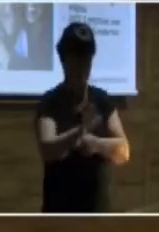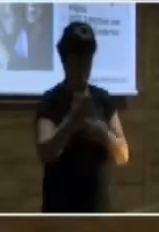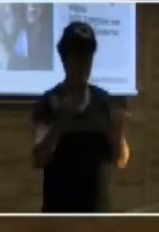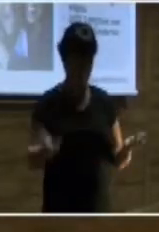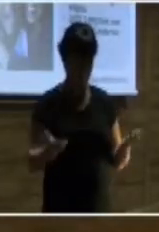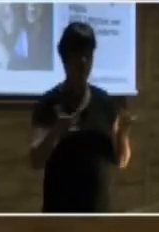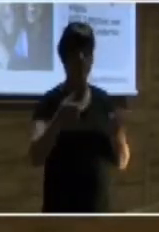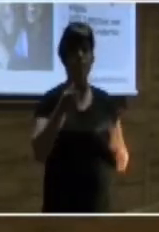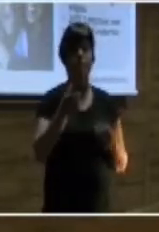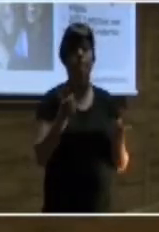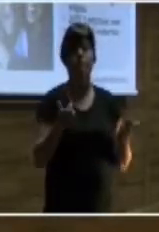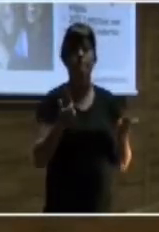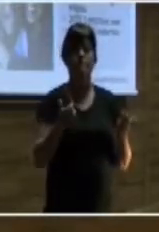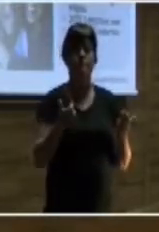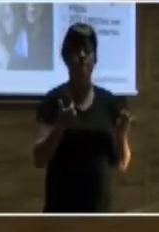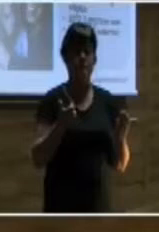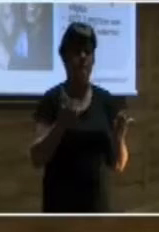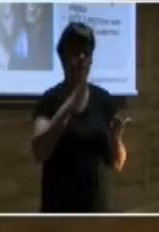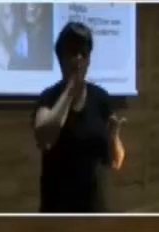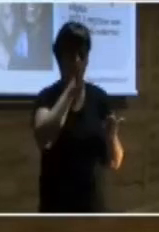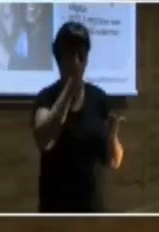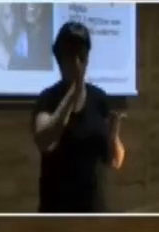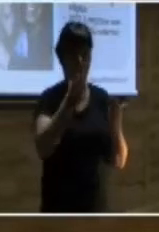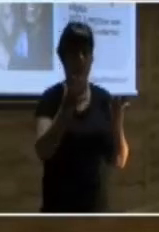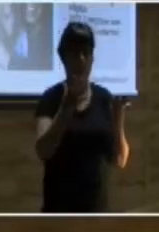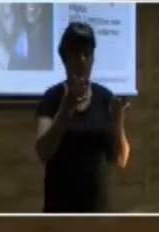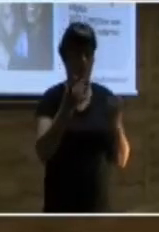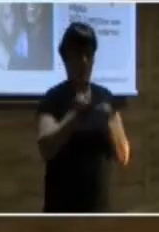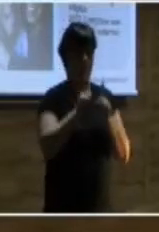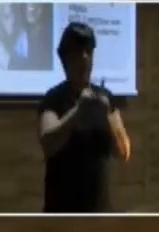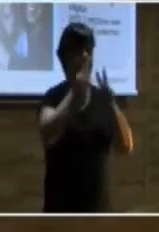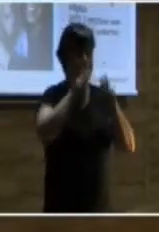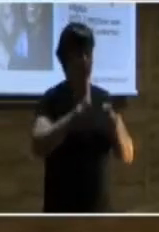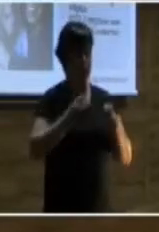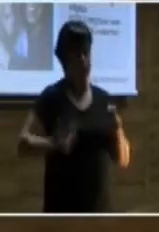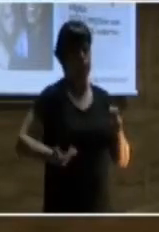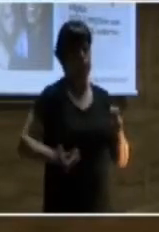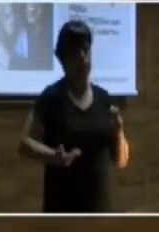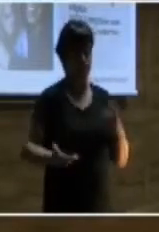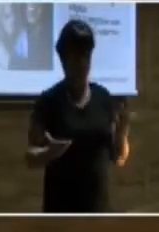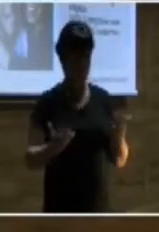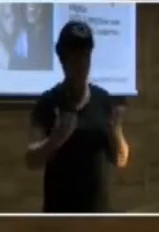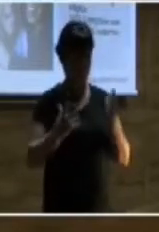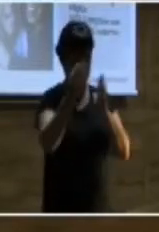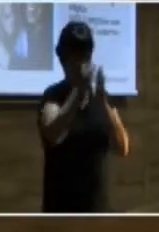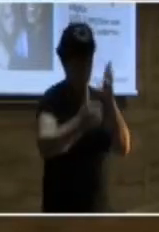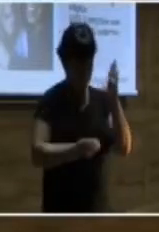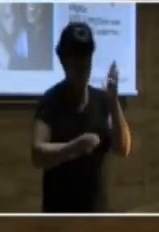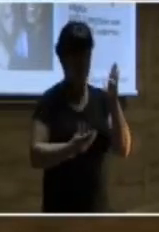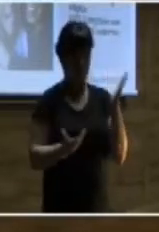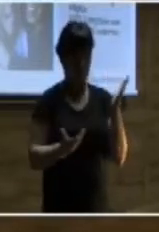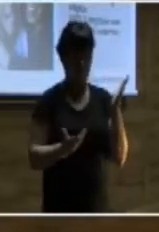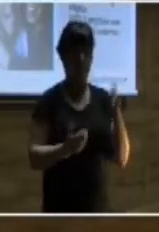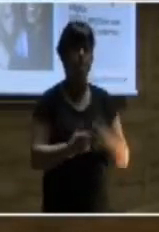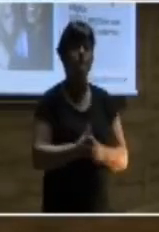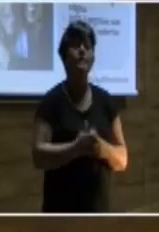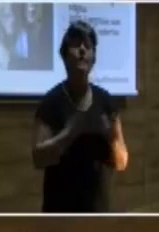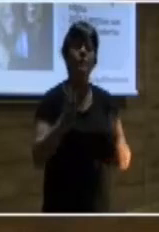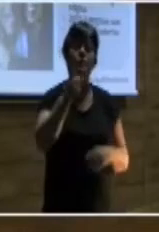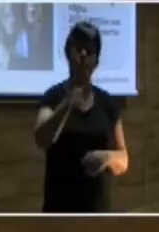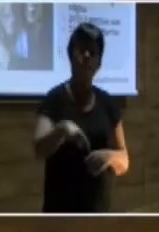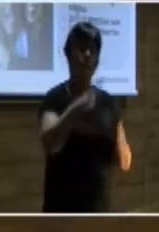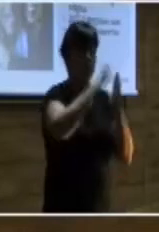of the research and then collating that into one report. The other reports that we did, also the benefits of